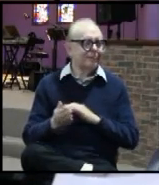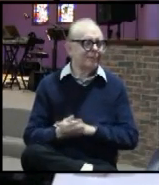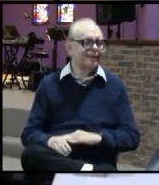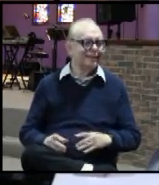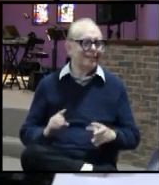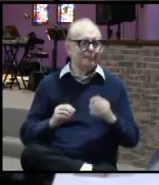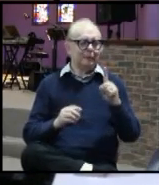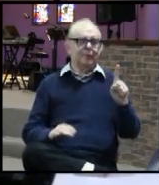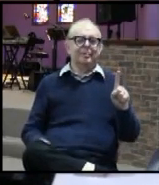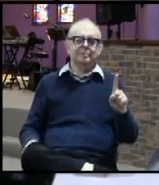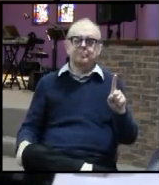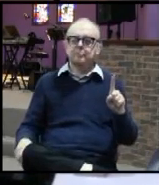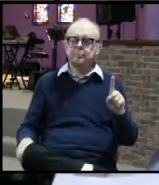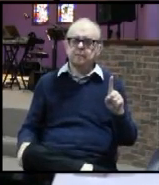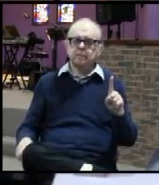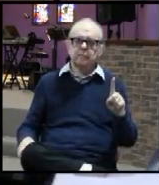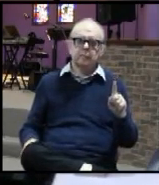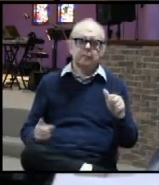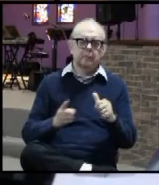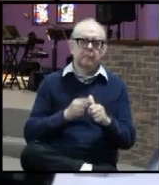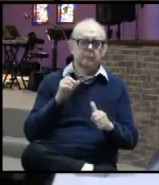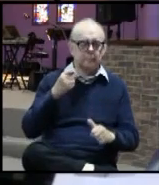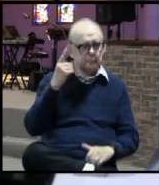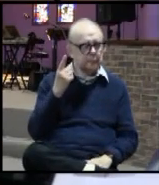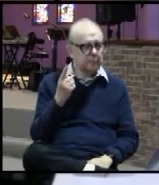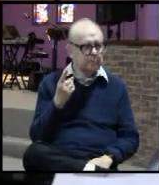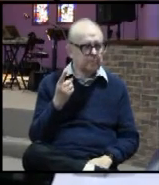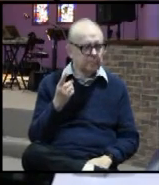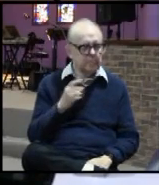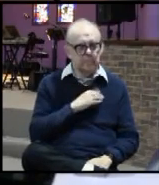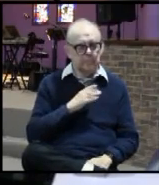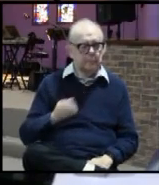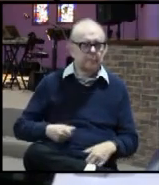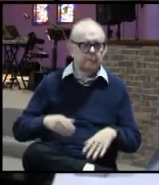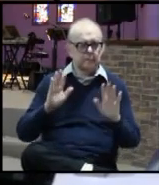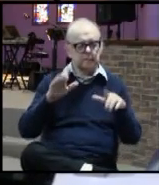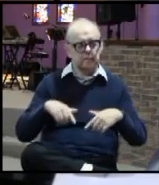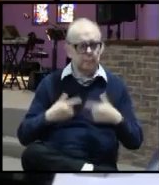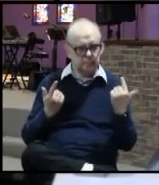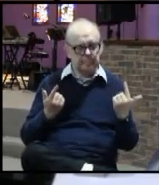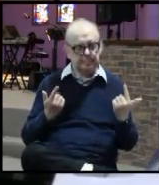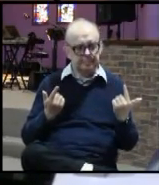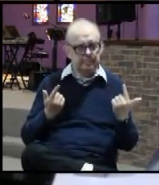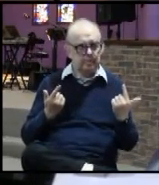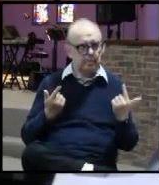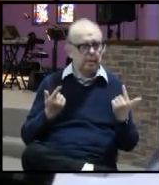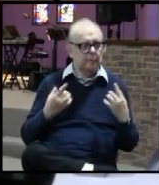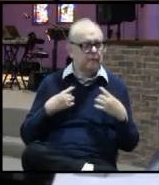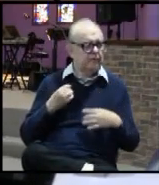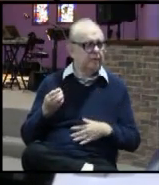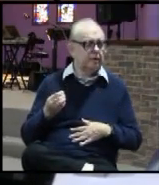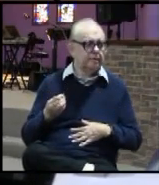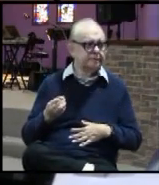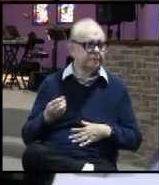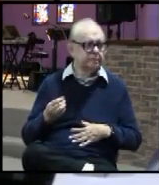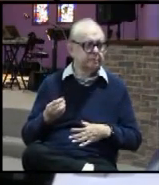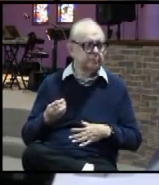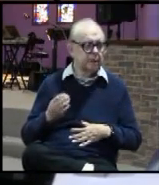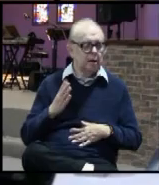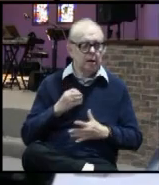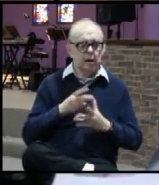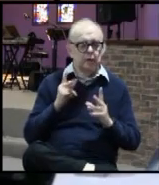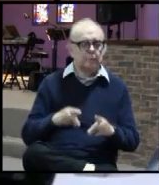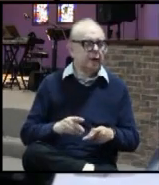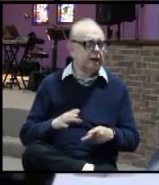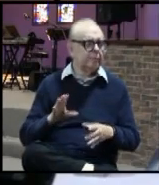Number one. First, you need to understand something. Christ gave up his life voluntarily. Nobody took it from him. If you